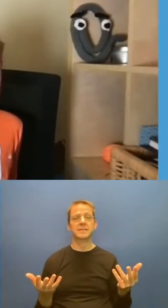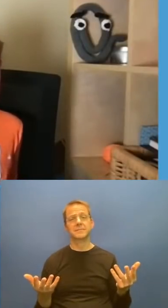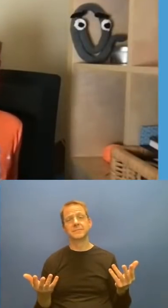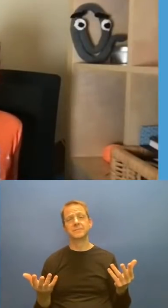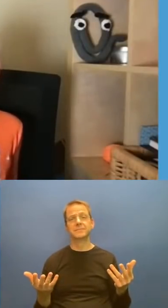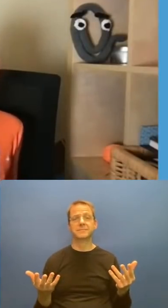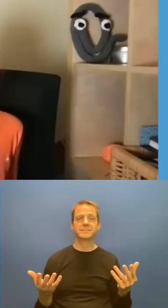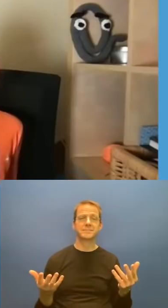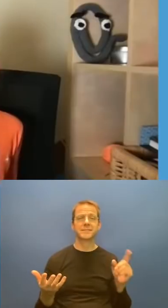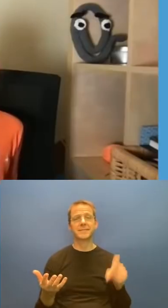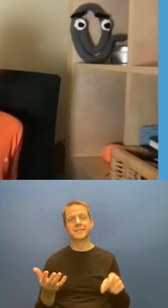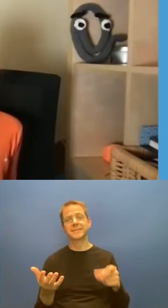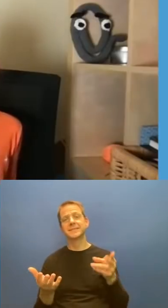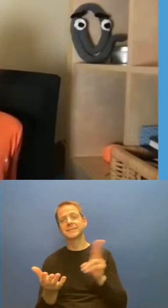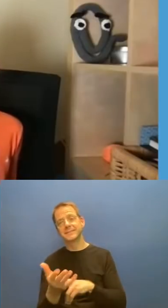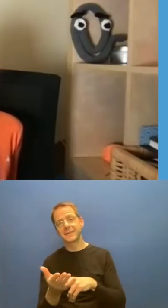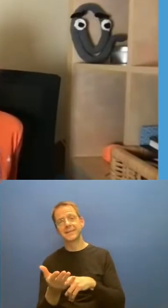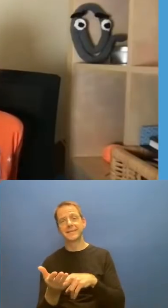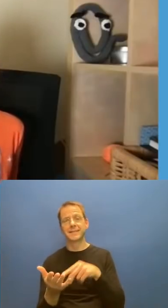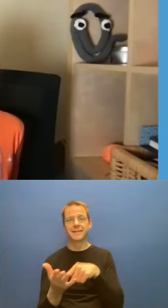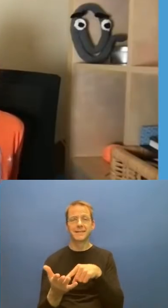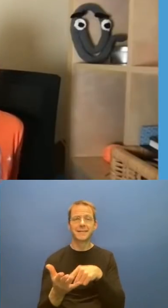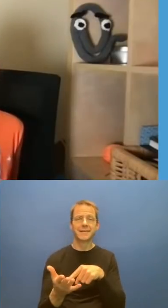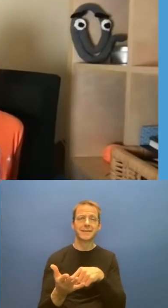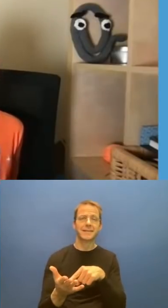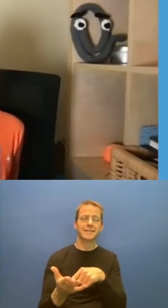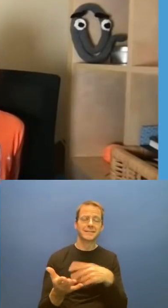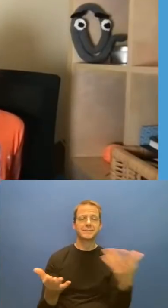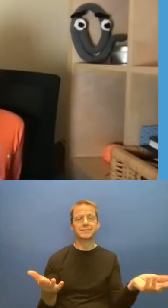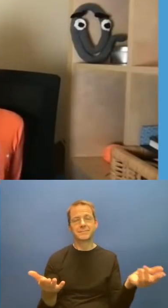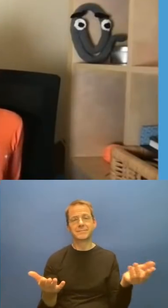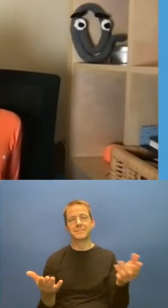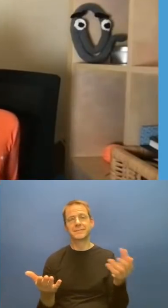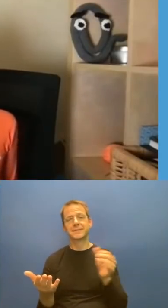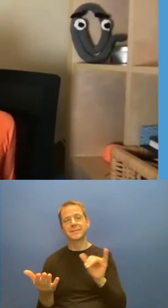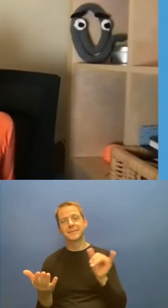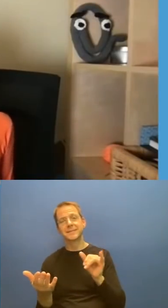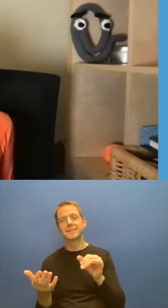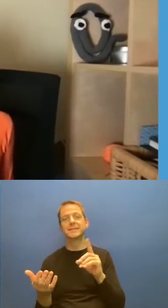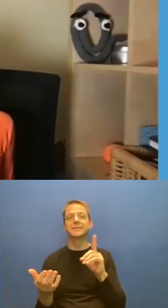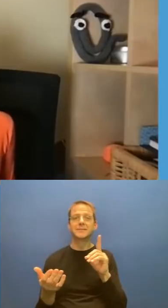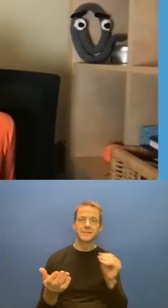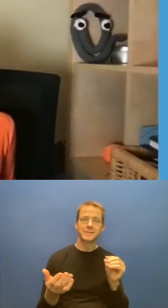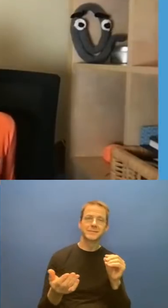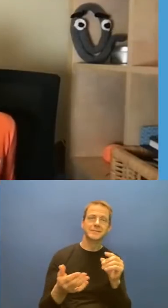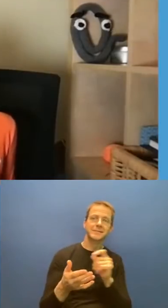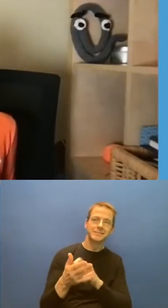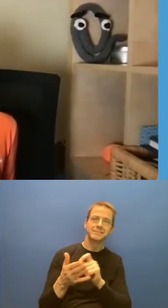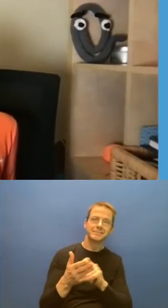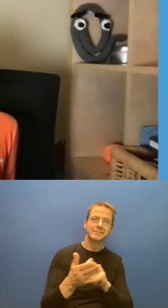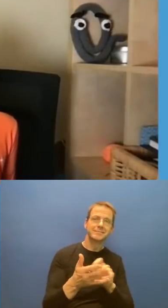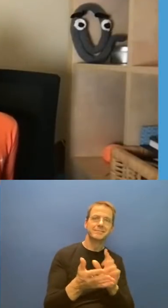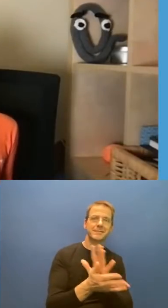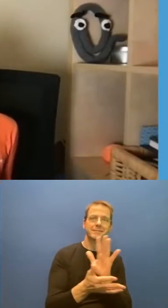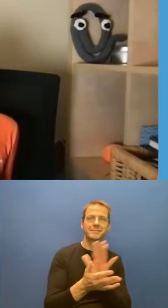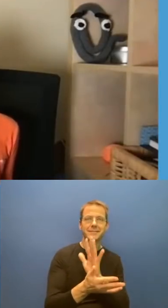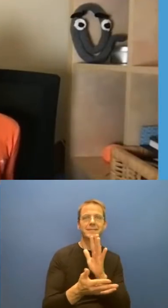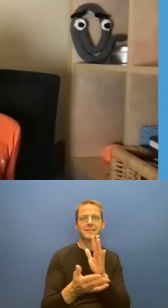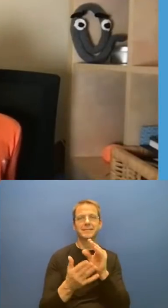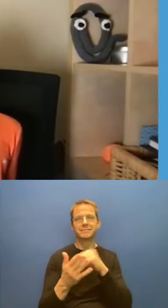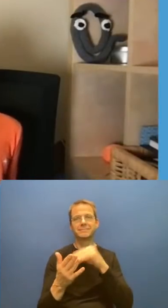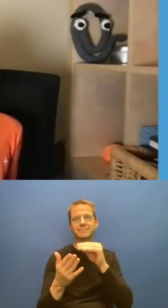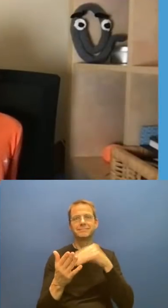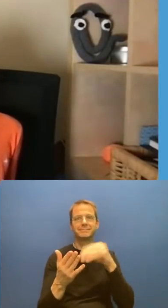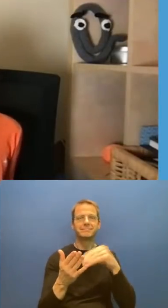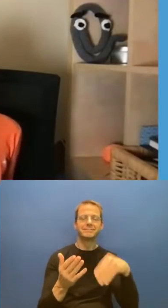your signature and like you just fill out some papers and yeah. So you filled out the papers, and then did they take you to